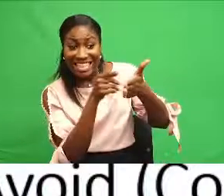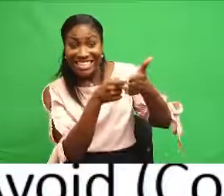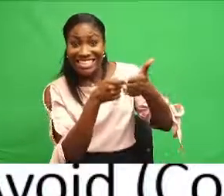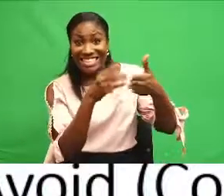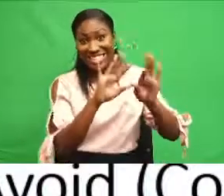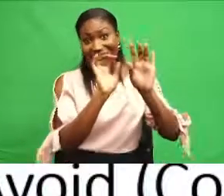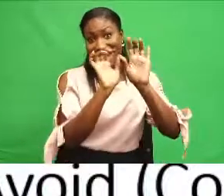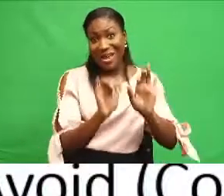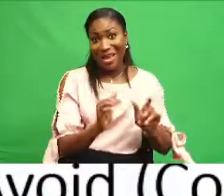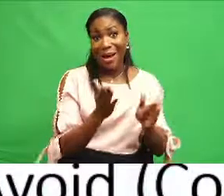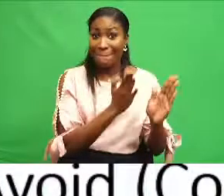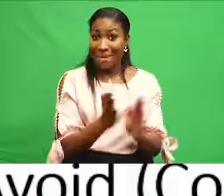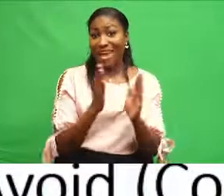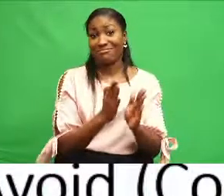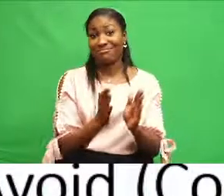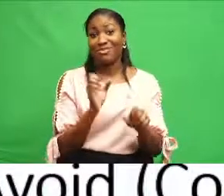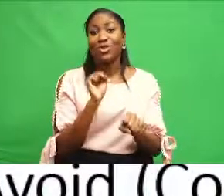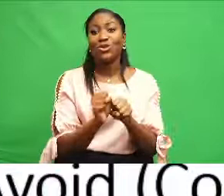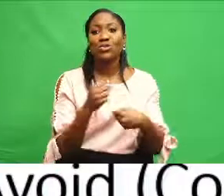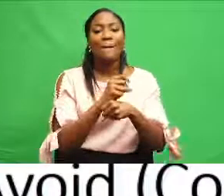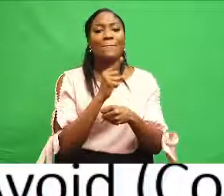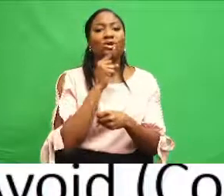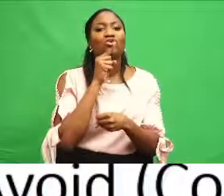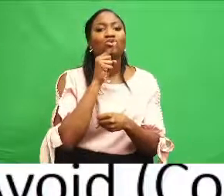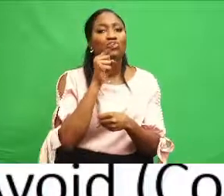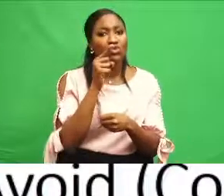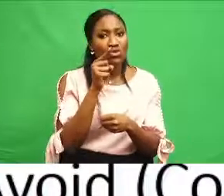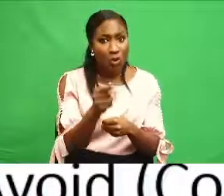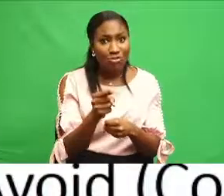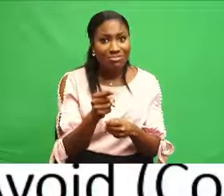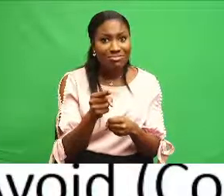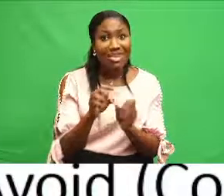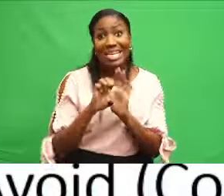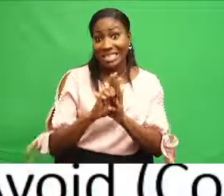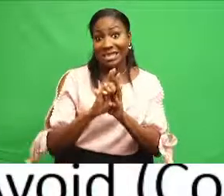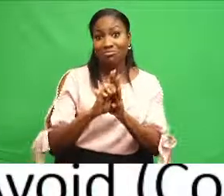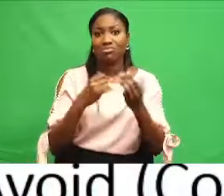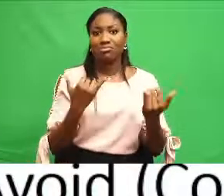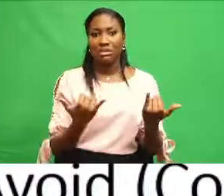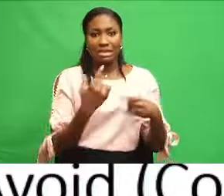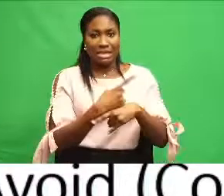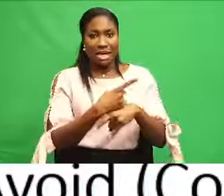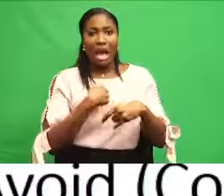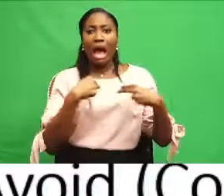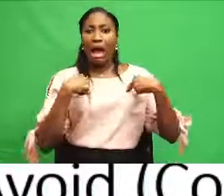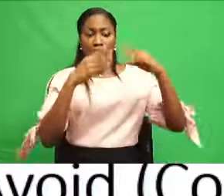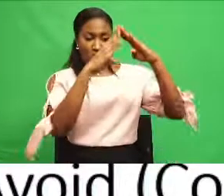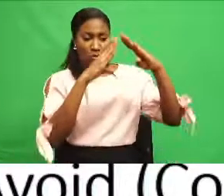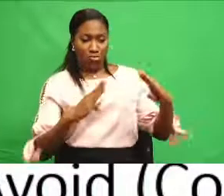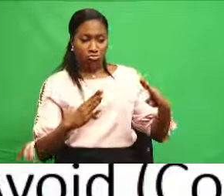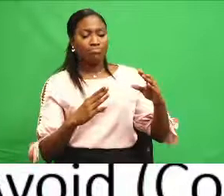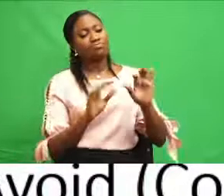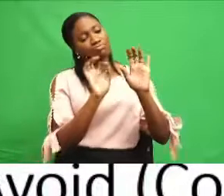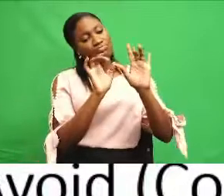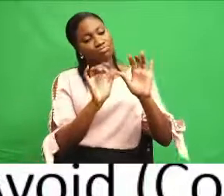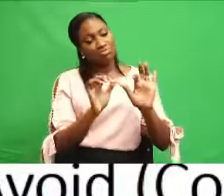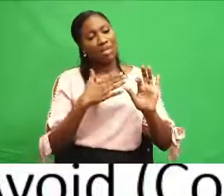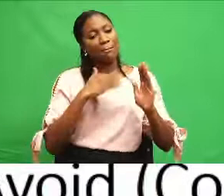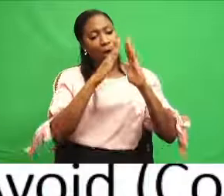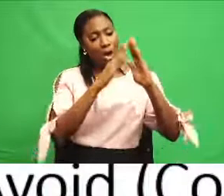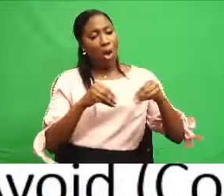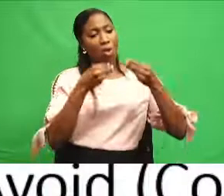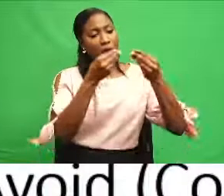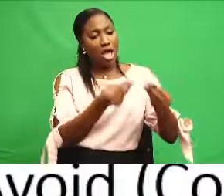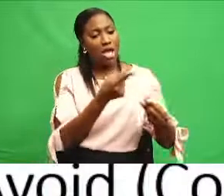make sure you refer to that plan from time to time, you review it, and update it as necessary.